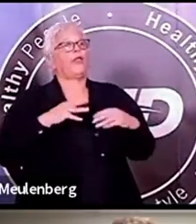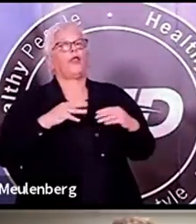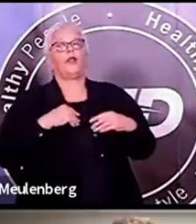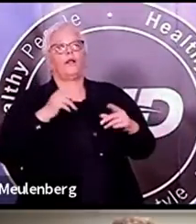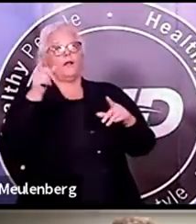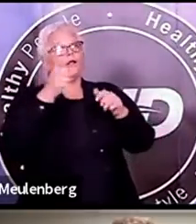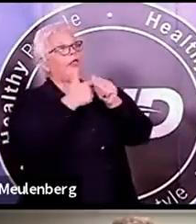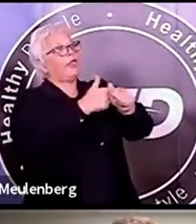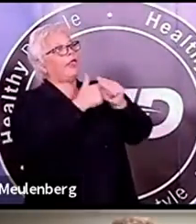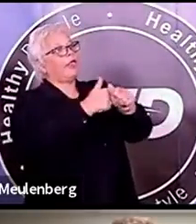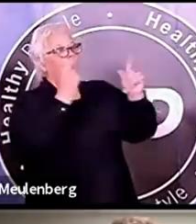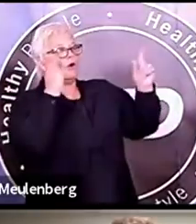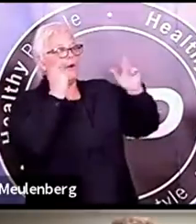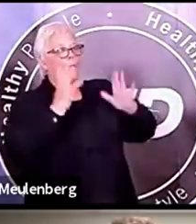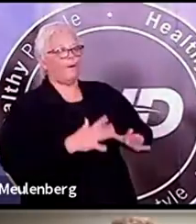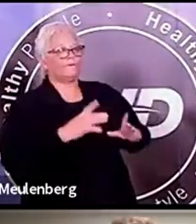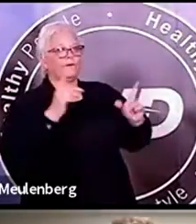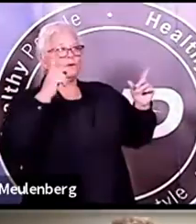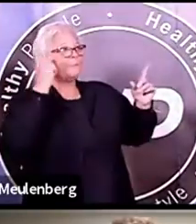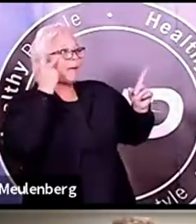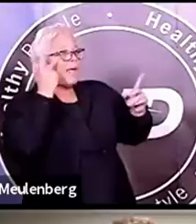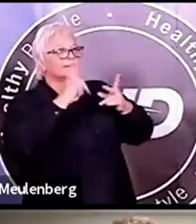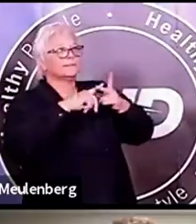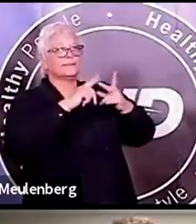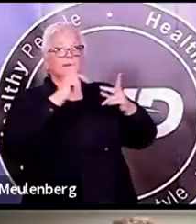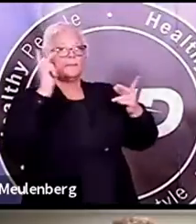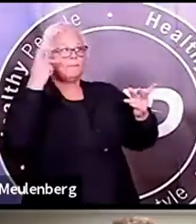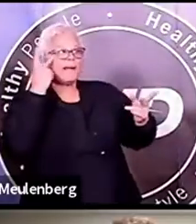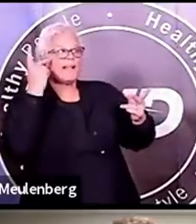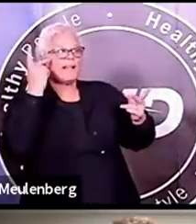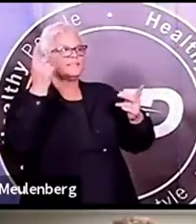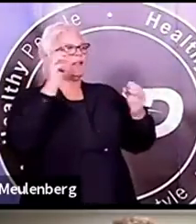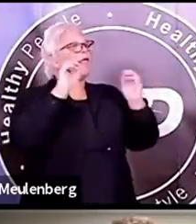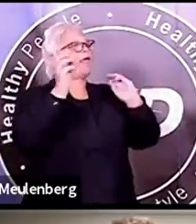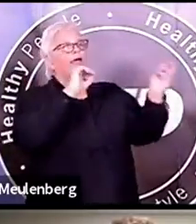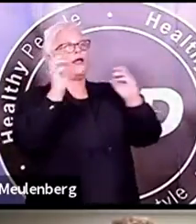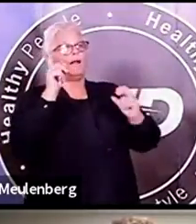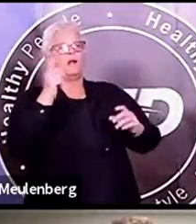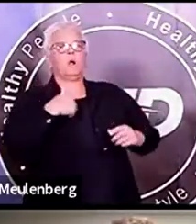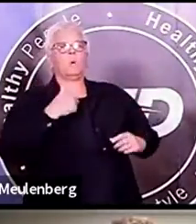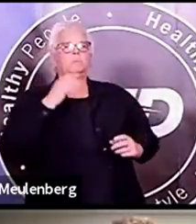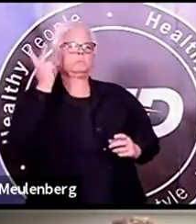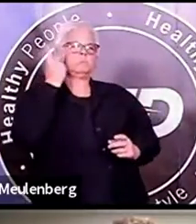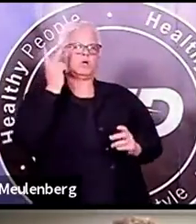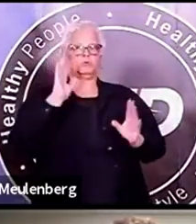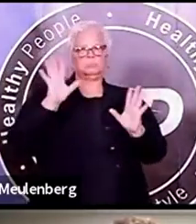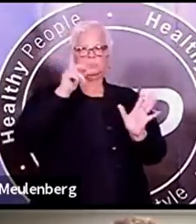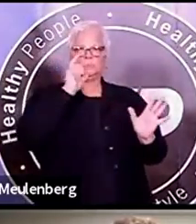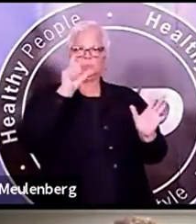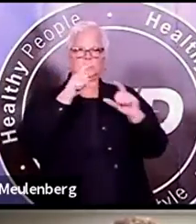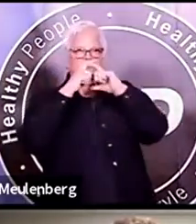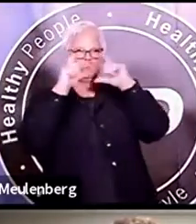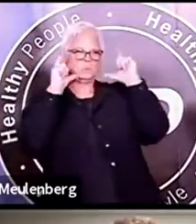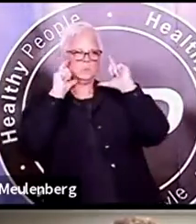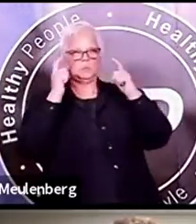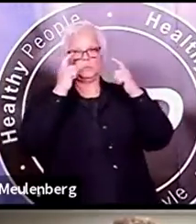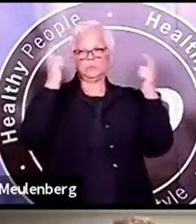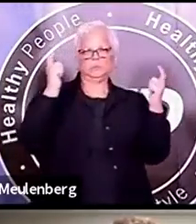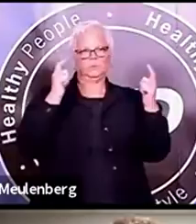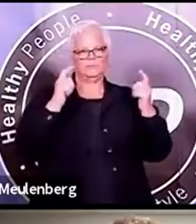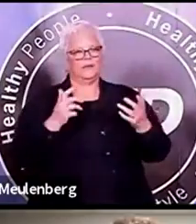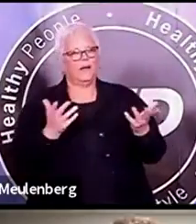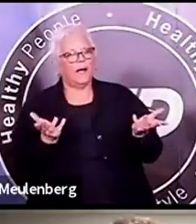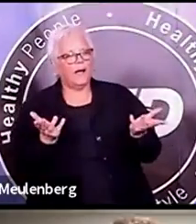begging them to do. I've not always supported mask ordinances or orders. I didn't early on